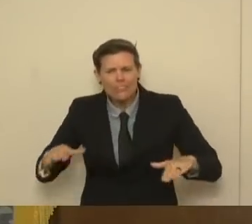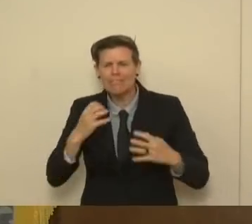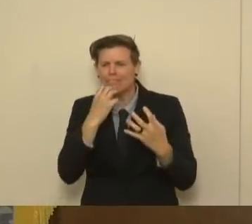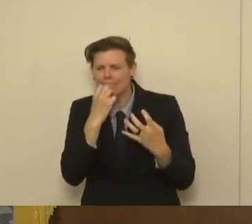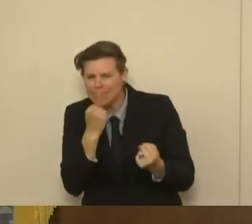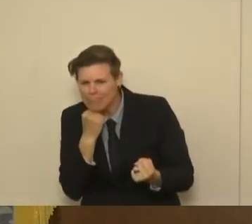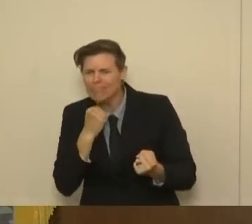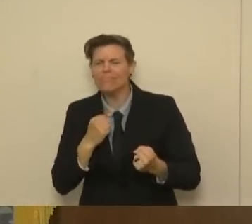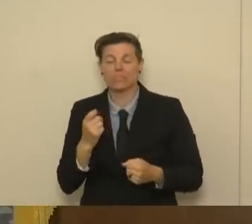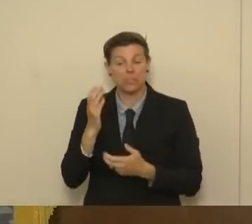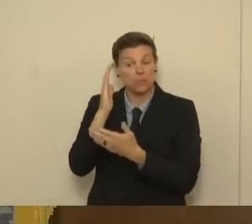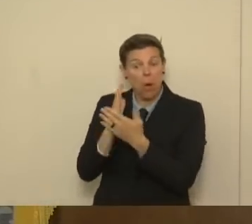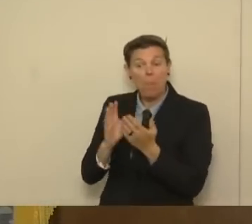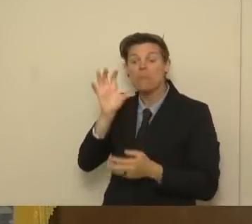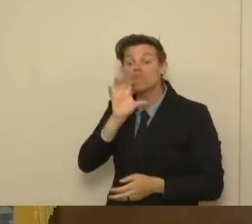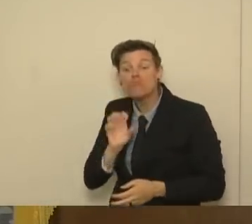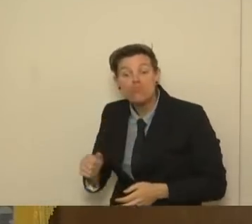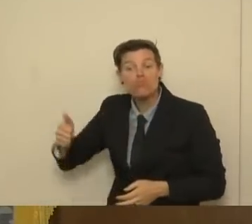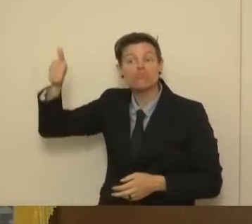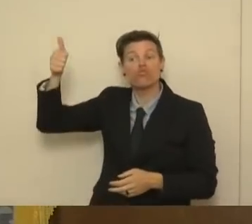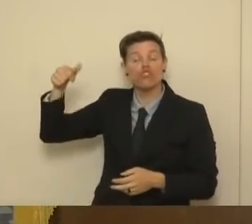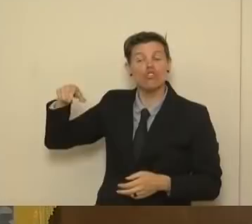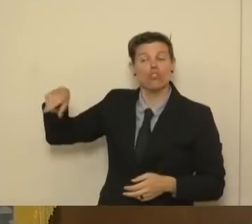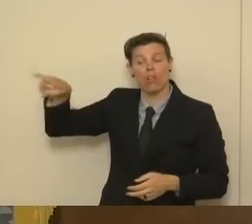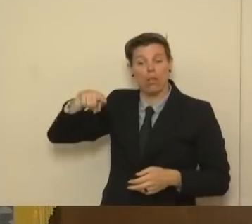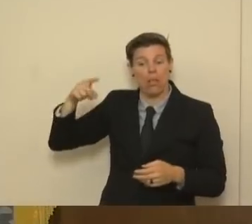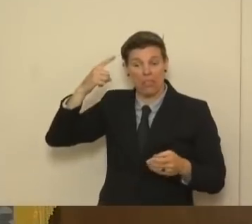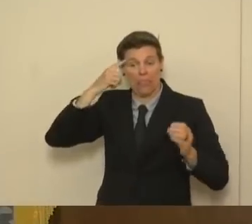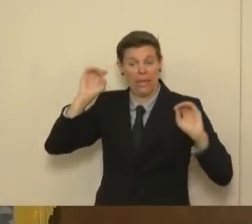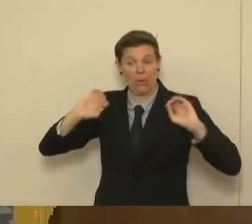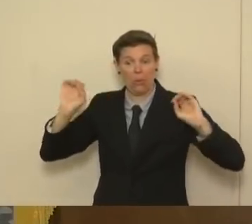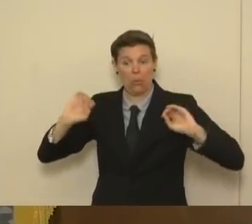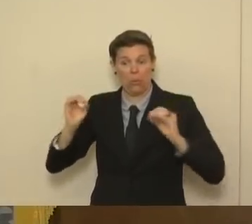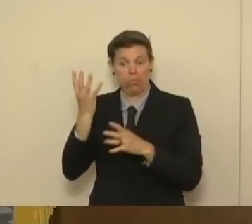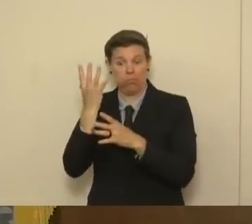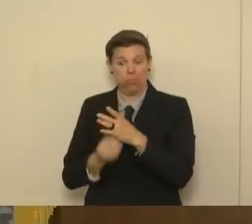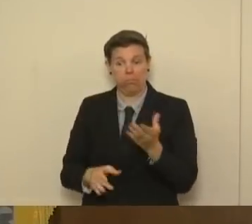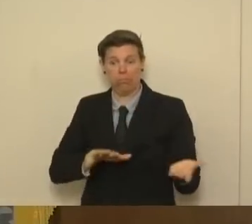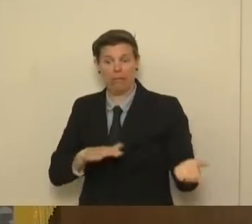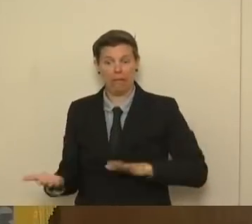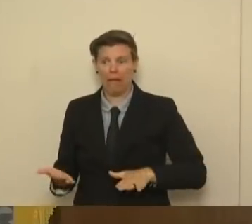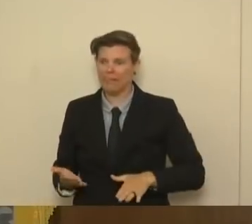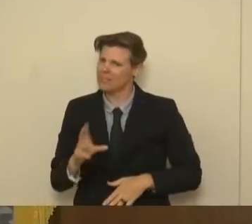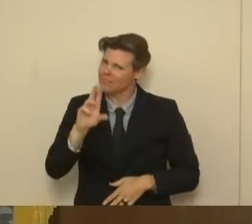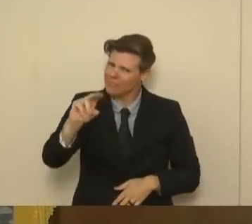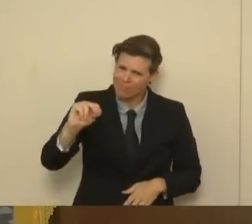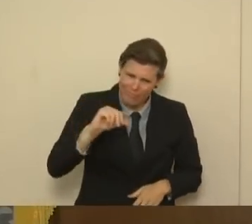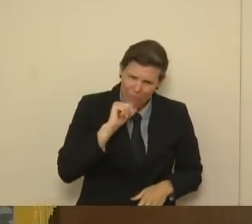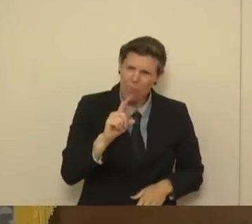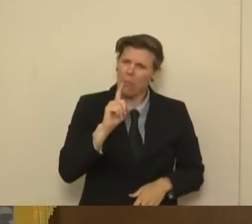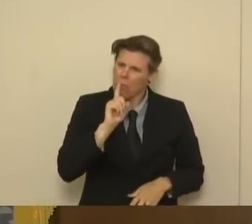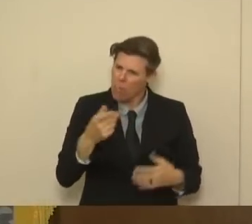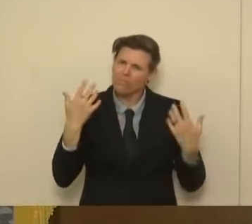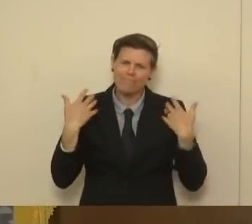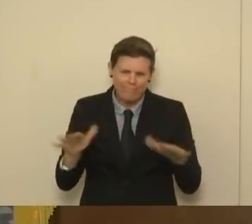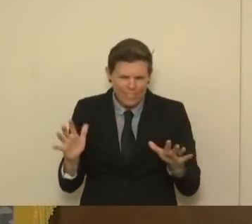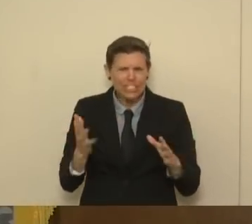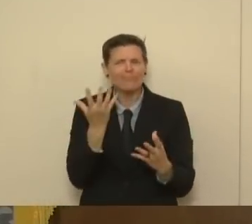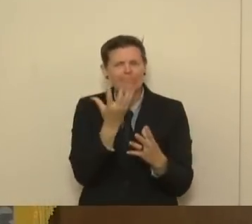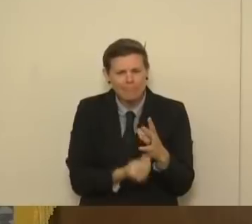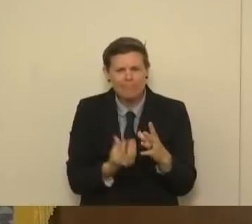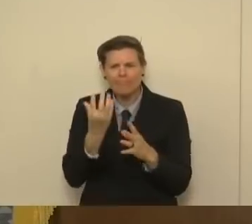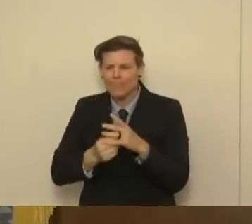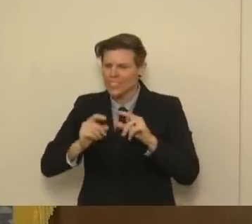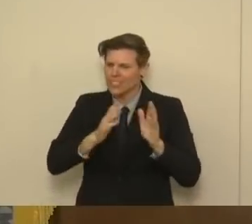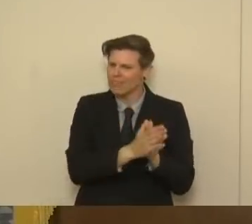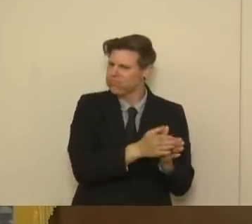hasn't lost children to COVID. And it is a risk I'm certainly not willing to take, and I can't imagine anybody else